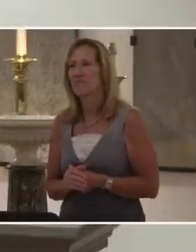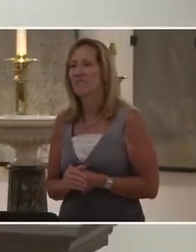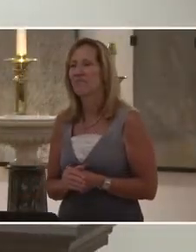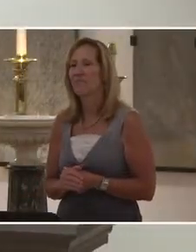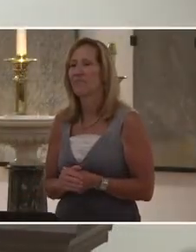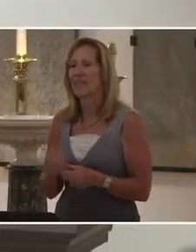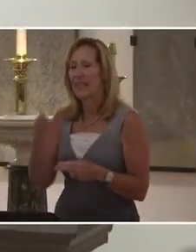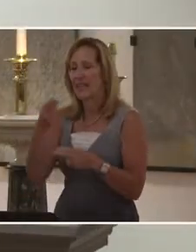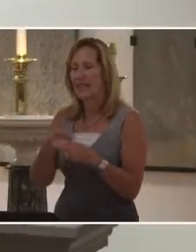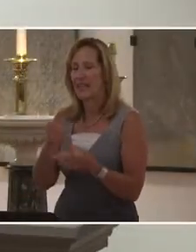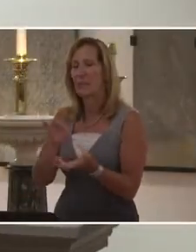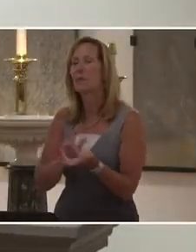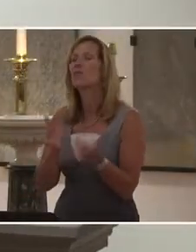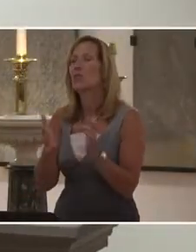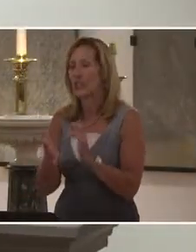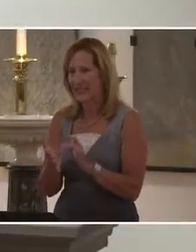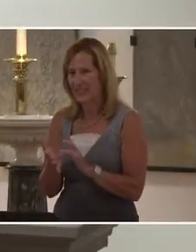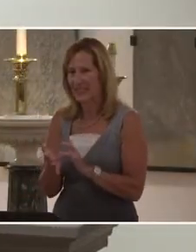In the name of Jesus.